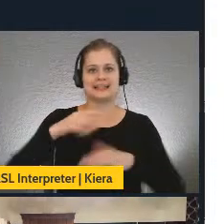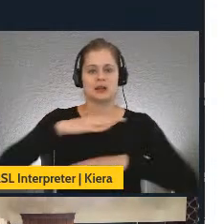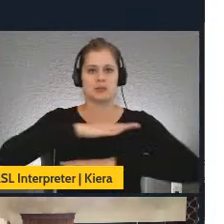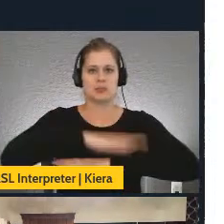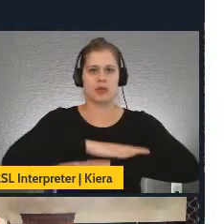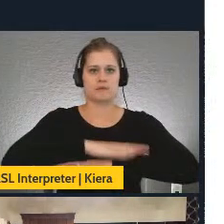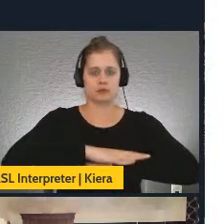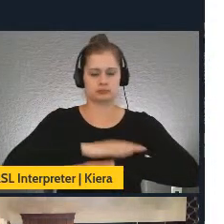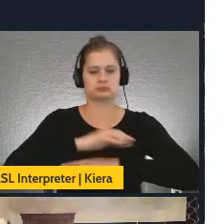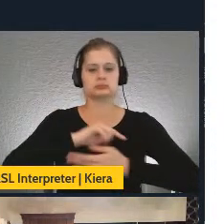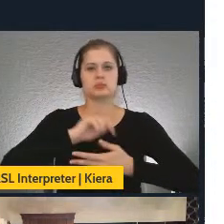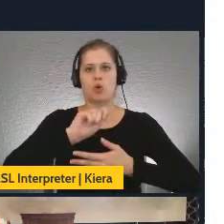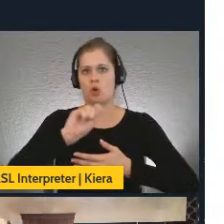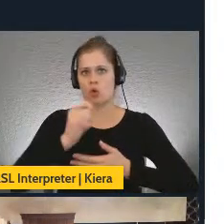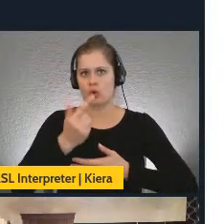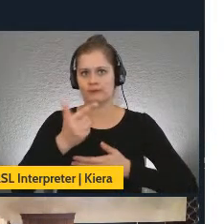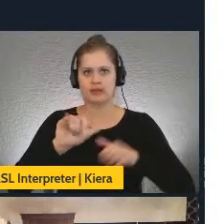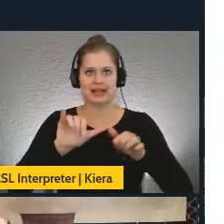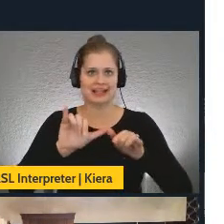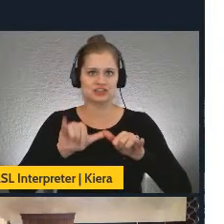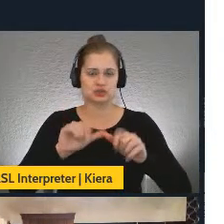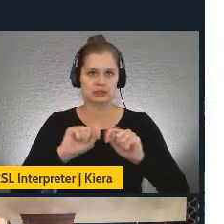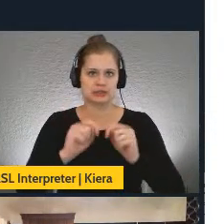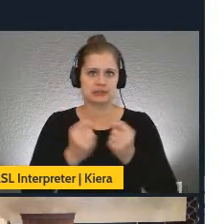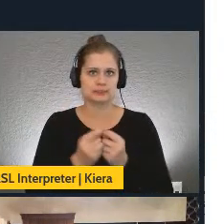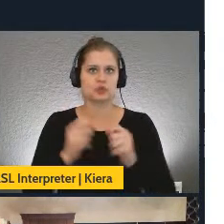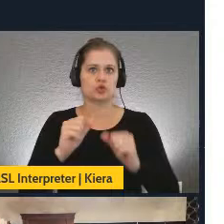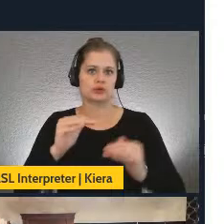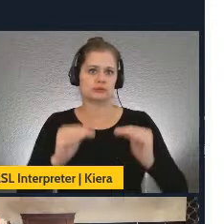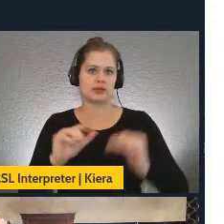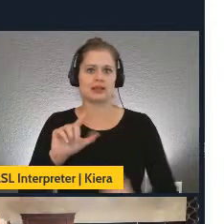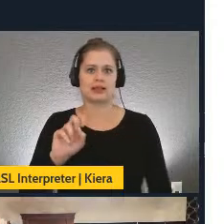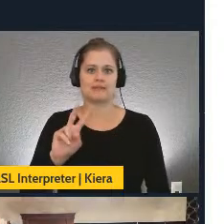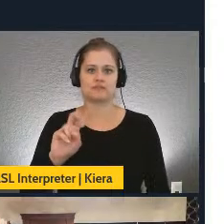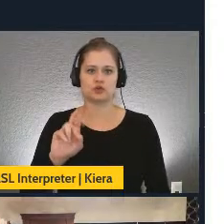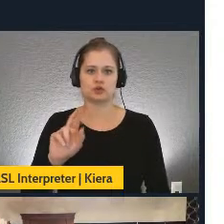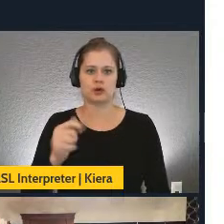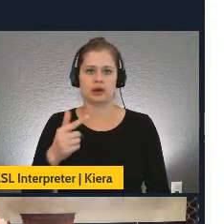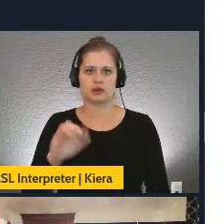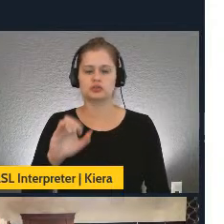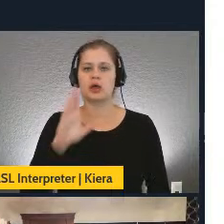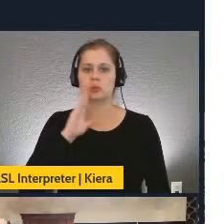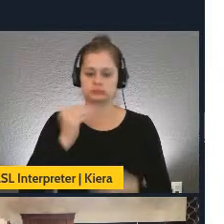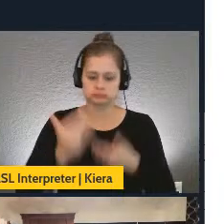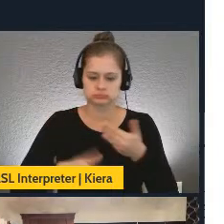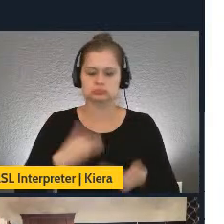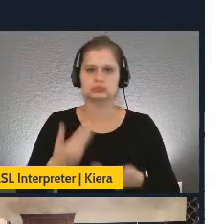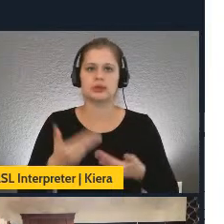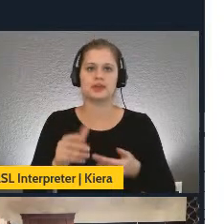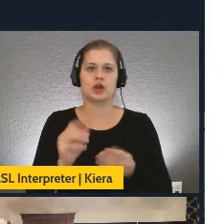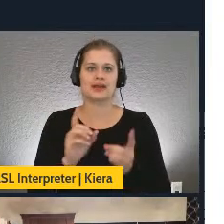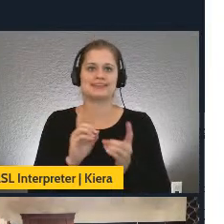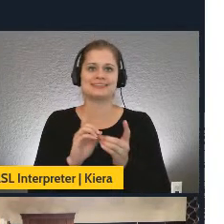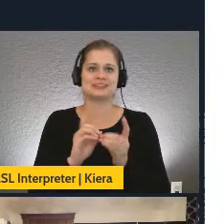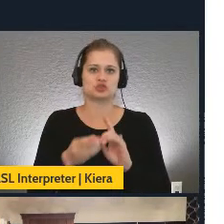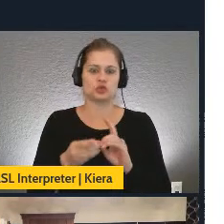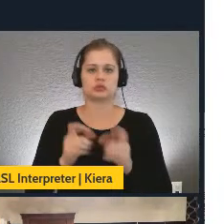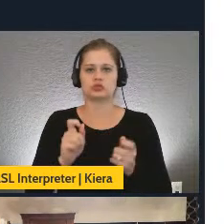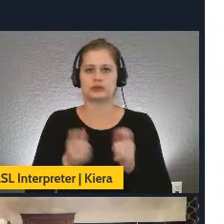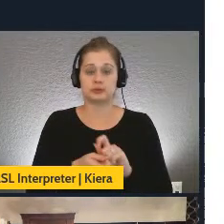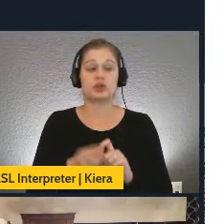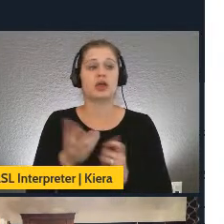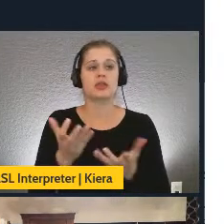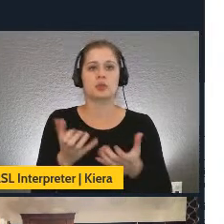of their other engineering teams could leverage, and this would help accelerate their digital transformation. They wanted it built for